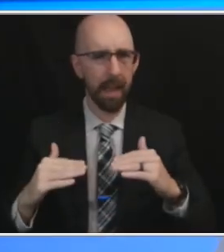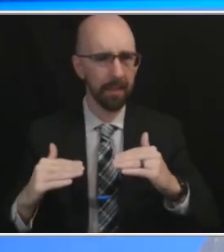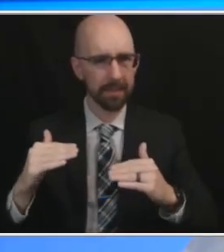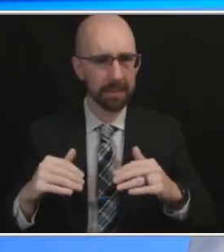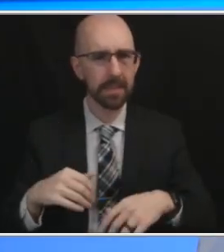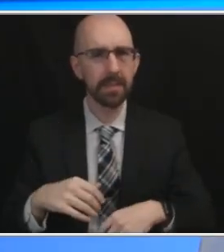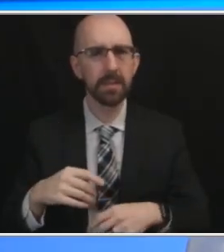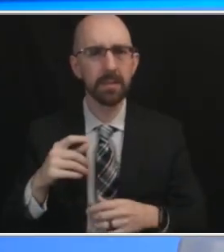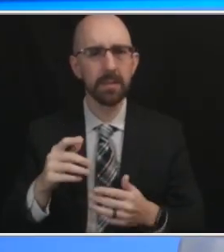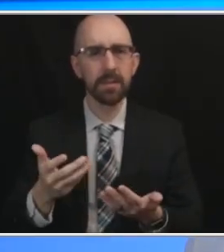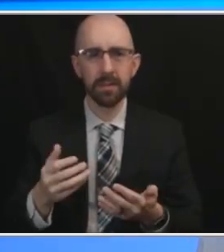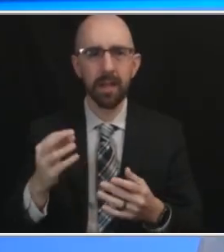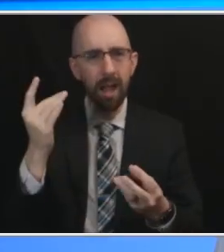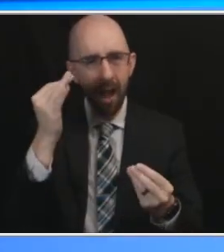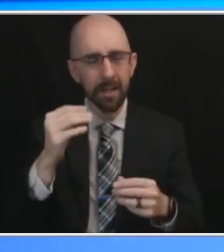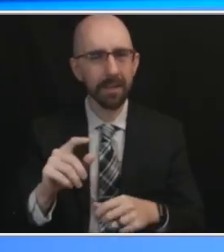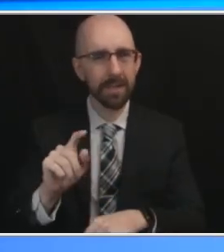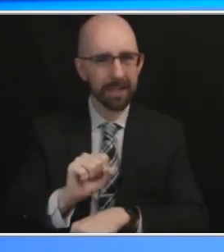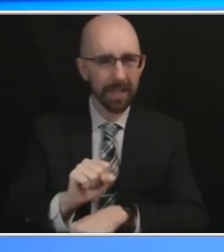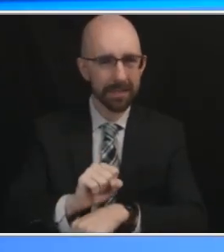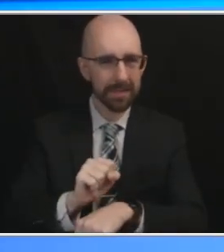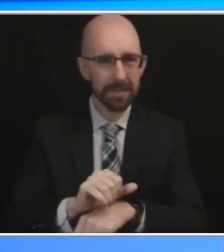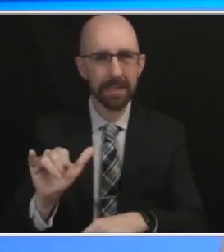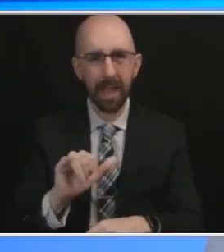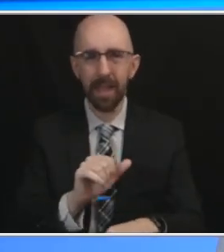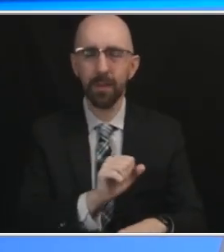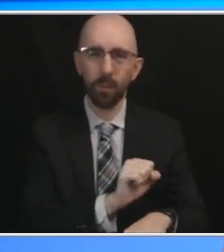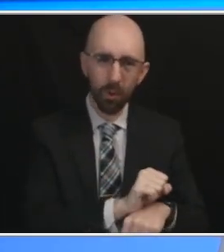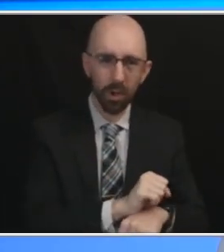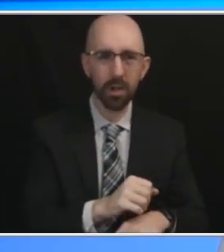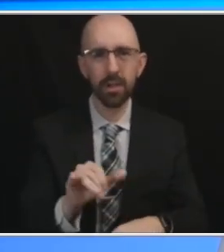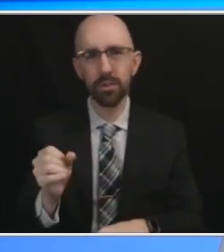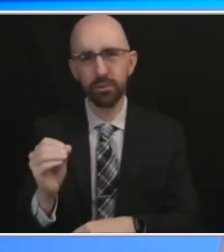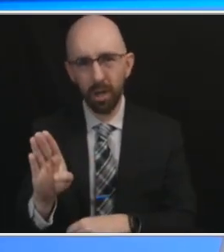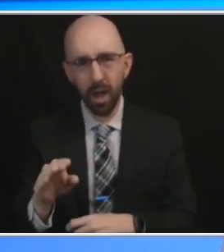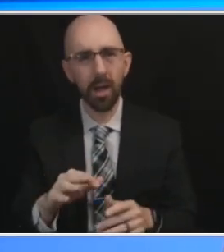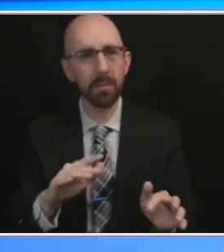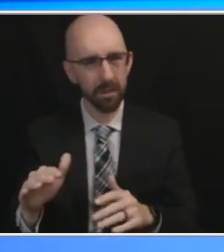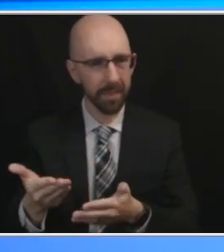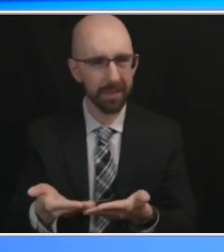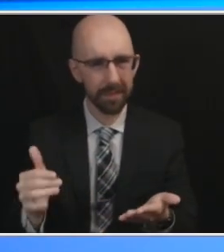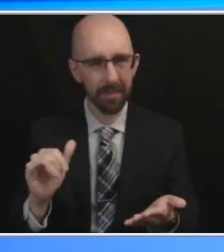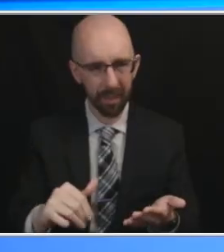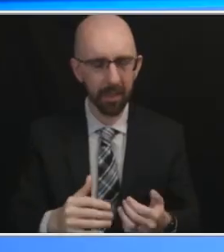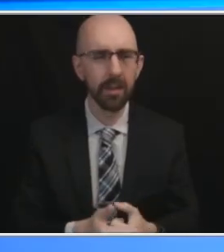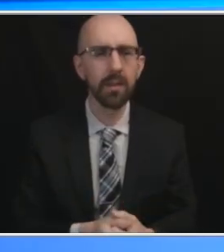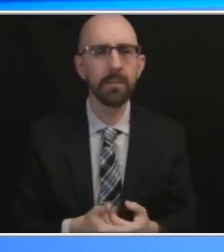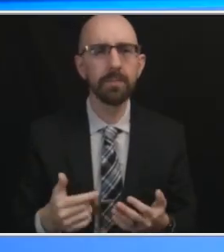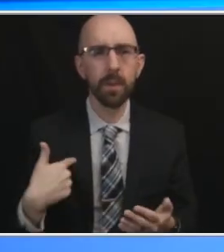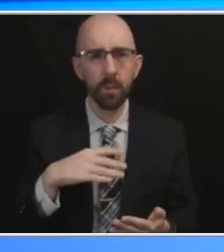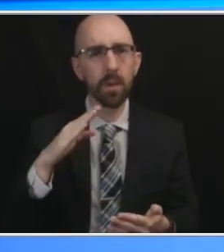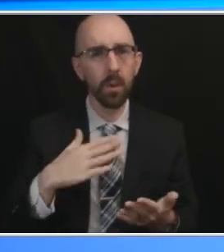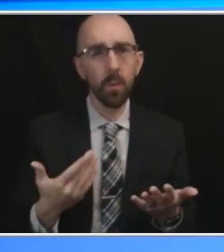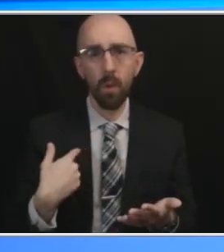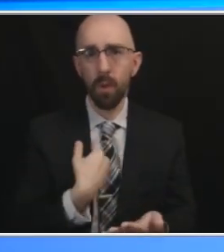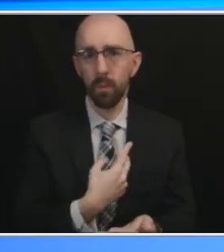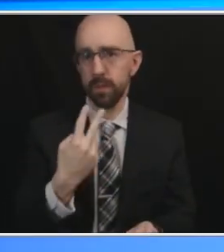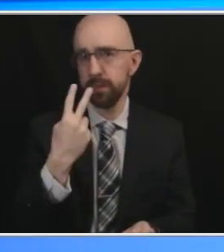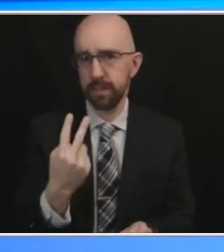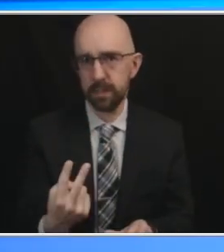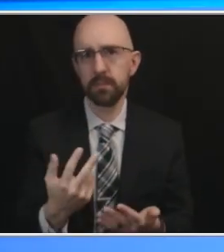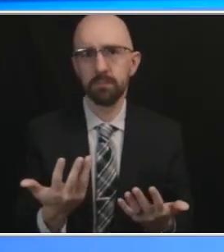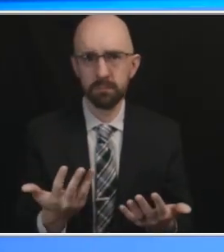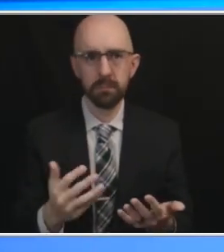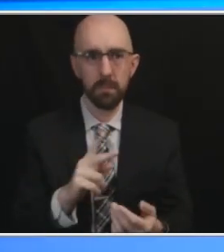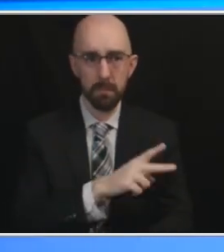so to speak, right? Doing their jobs, doing their work, and that sort of thing. You know, at the time, we knew what we were seeing, you know, and the patients could